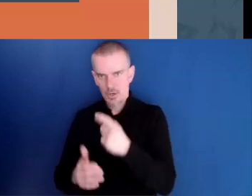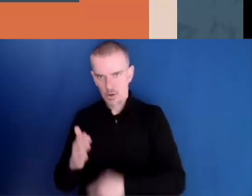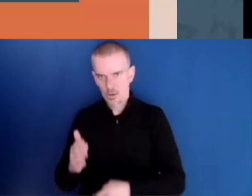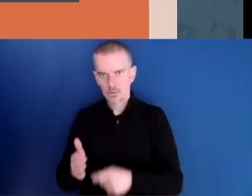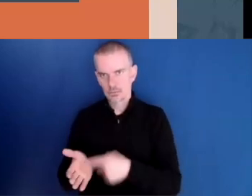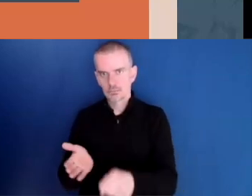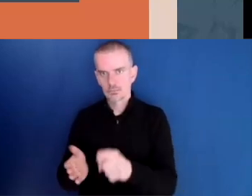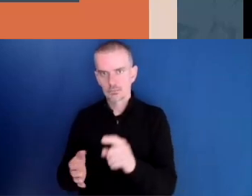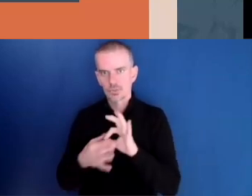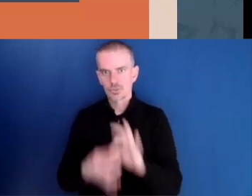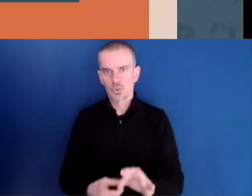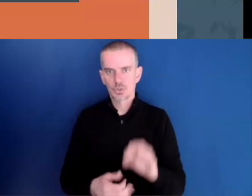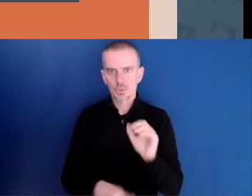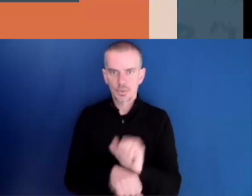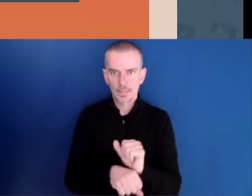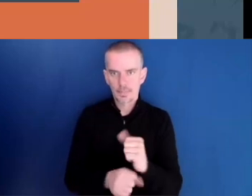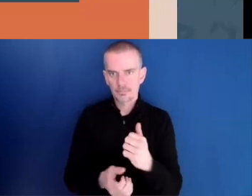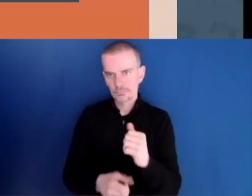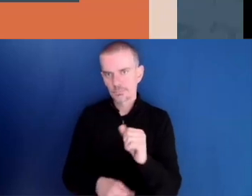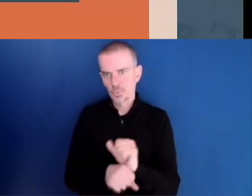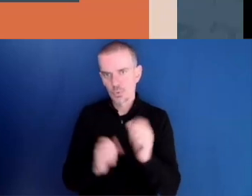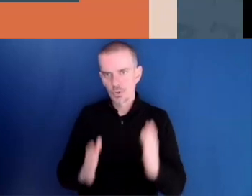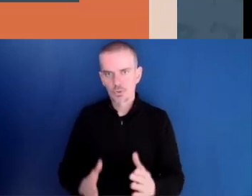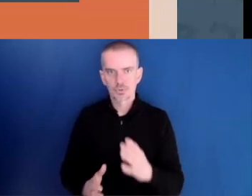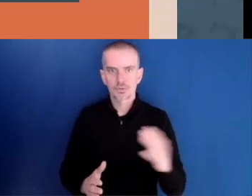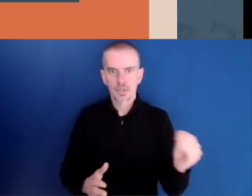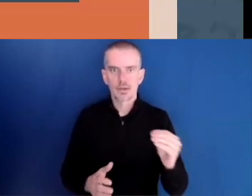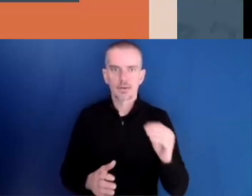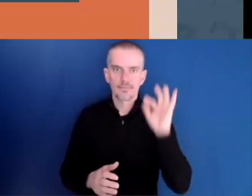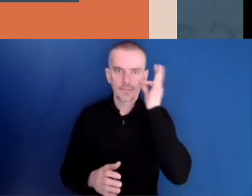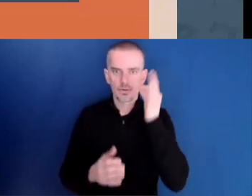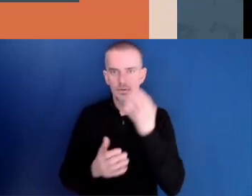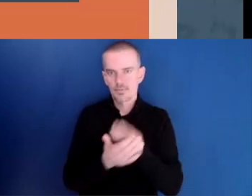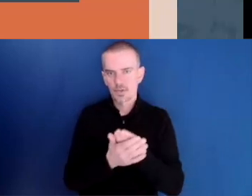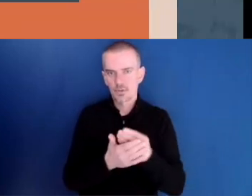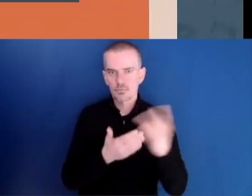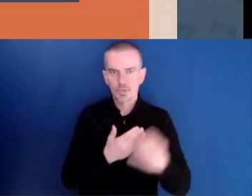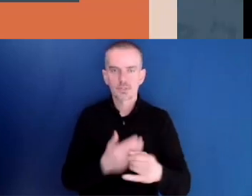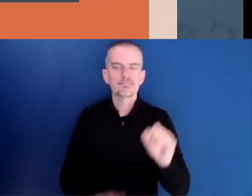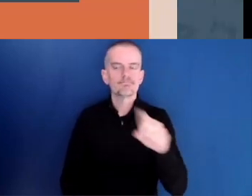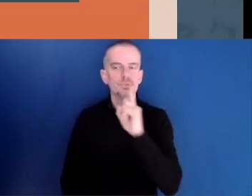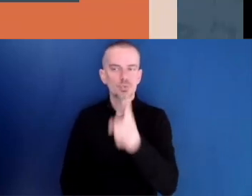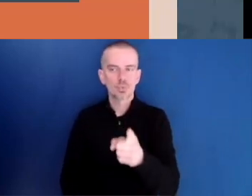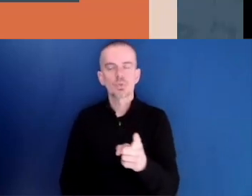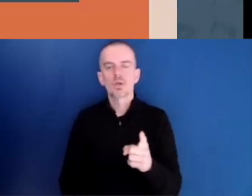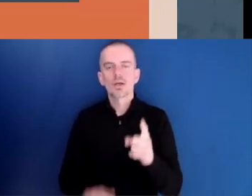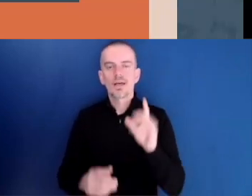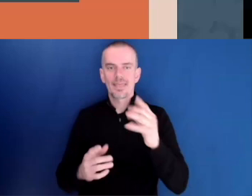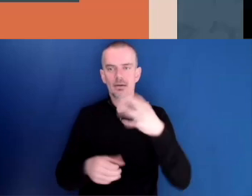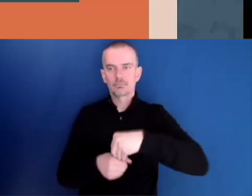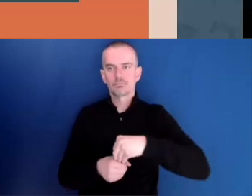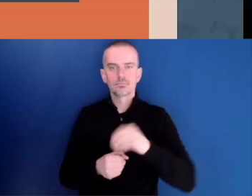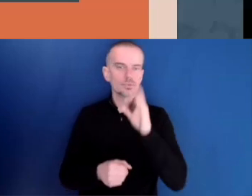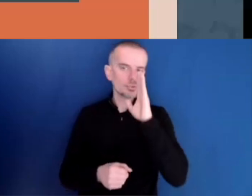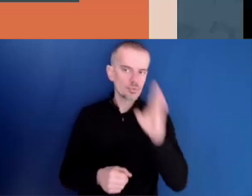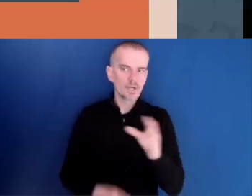does involve determining both direct and indirect costs associated with the project. And then I'm glad to